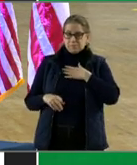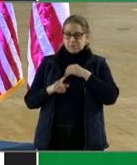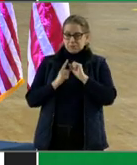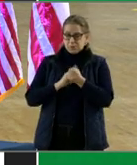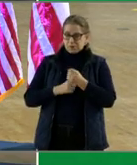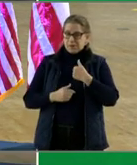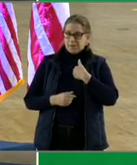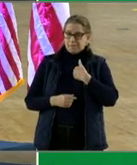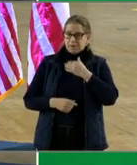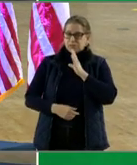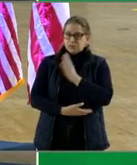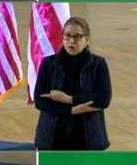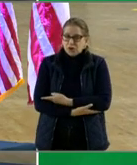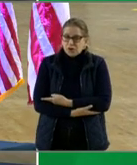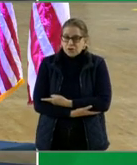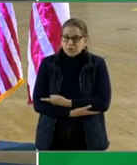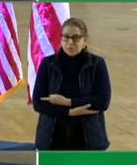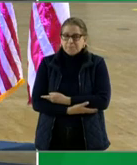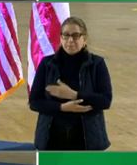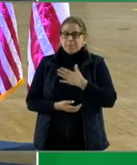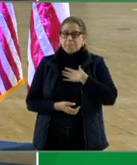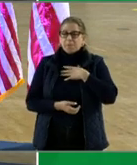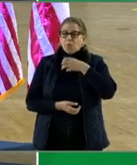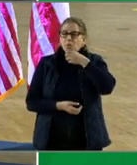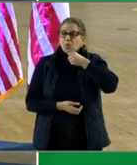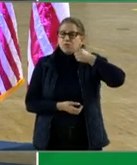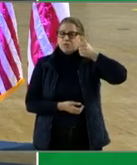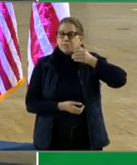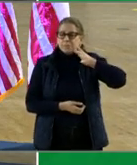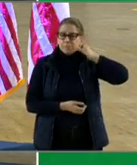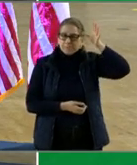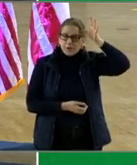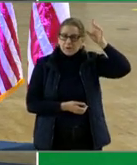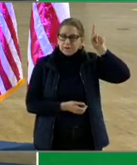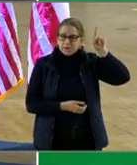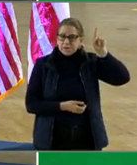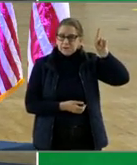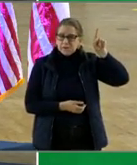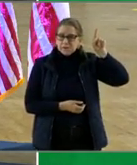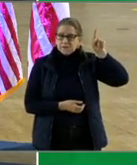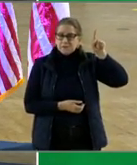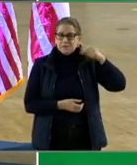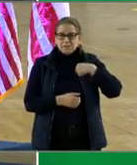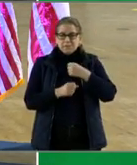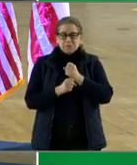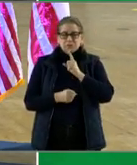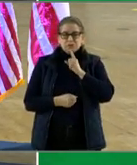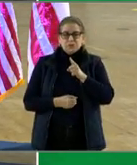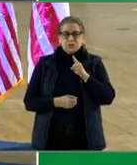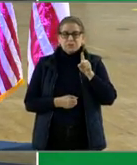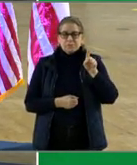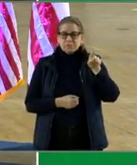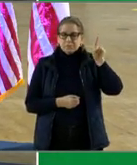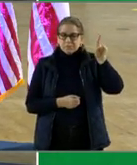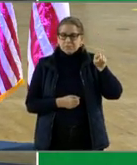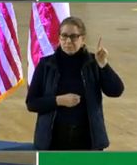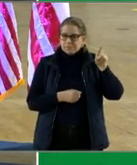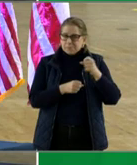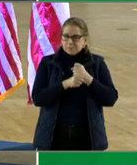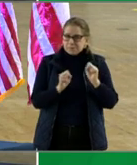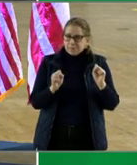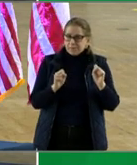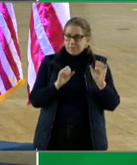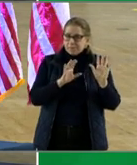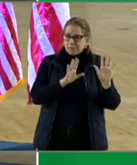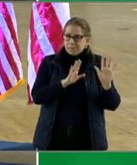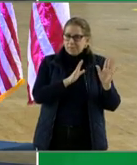parents, that I am making sure that we have a safe plan for. But if